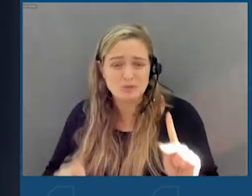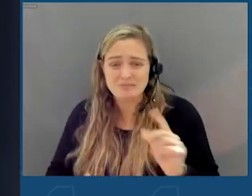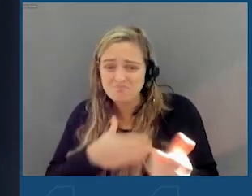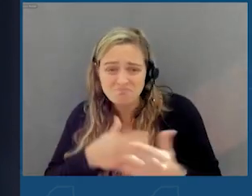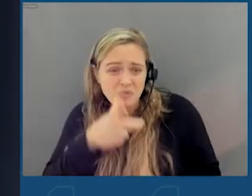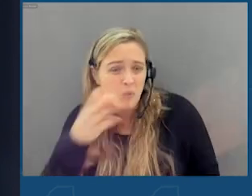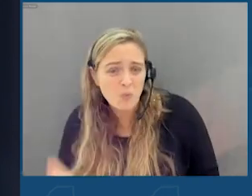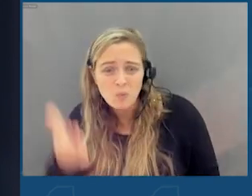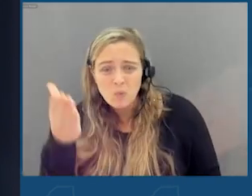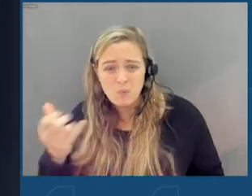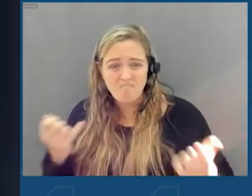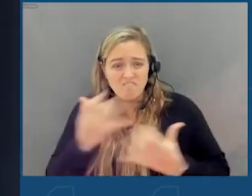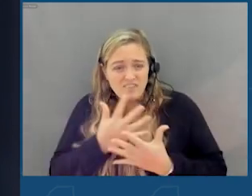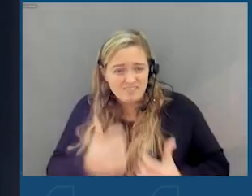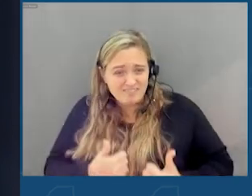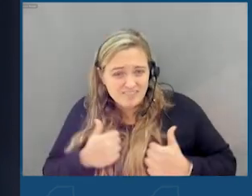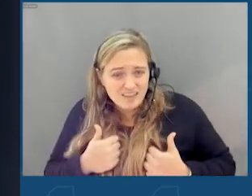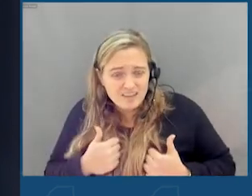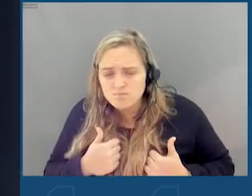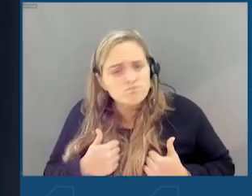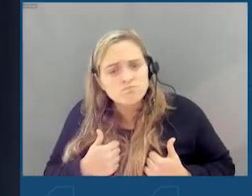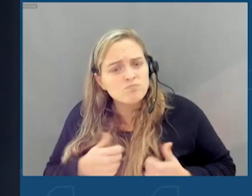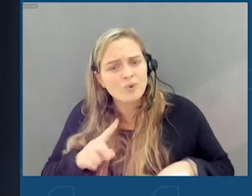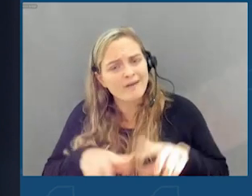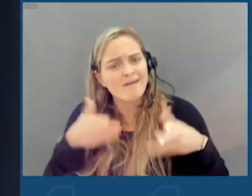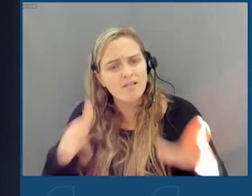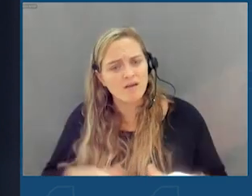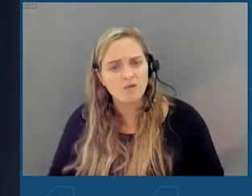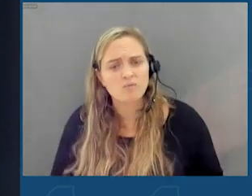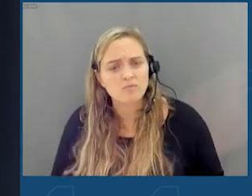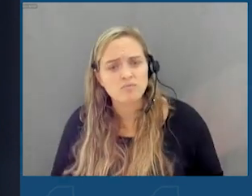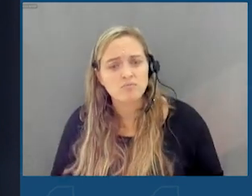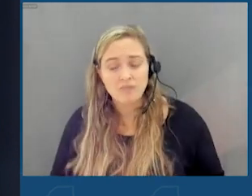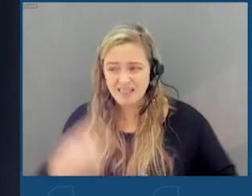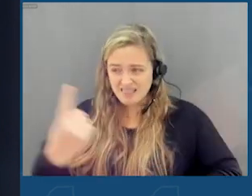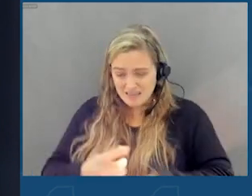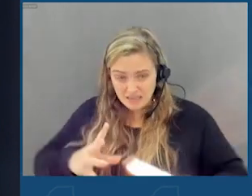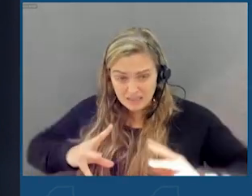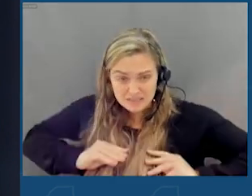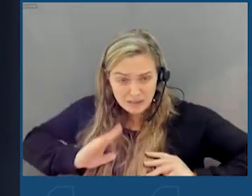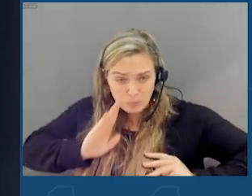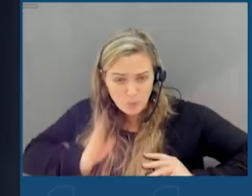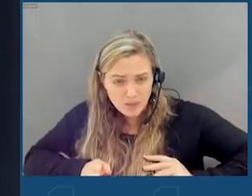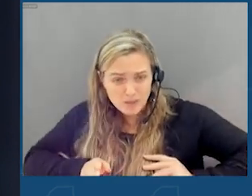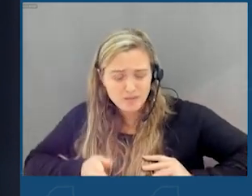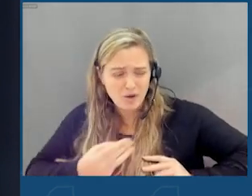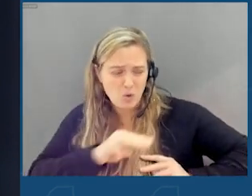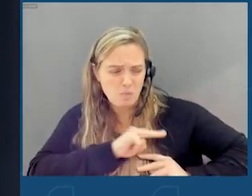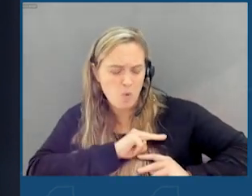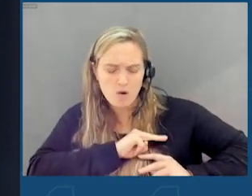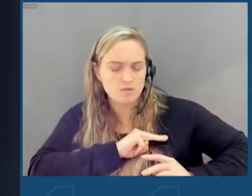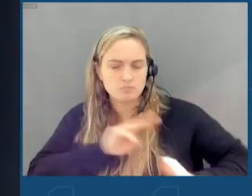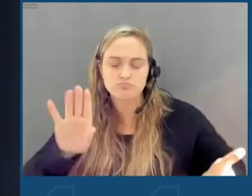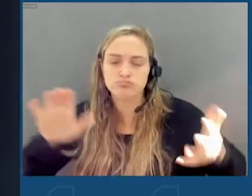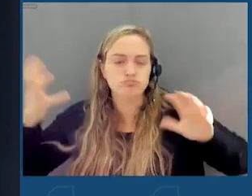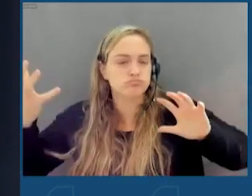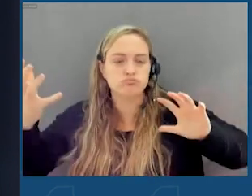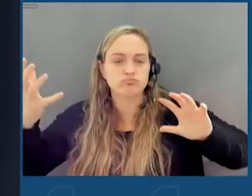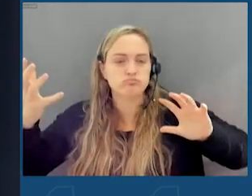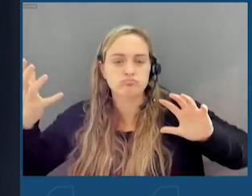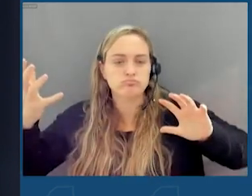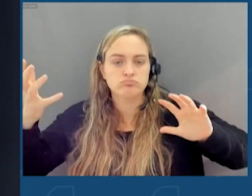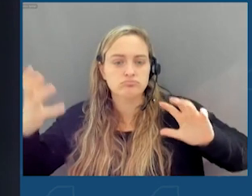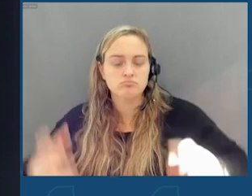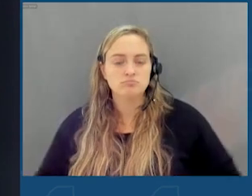For the day we are willing to accept that is the day that our moral compass has broken and spun out